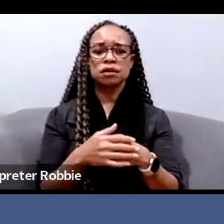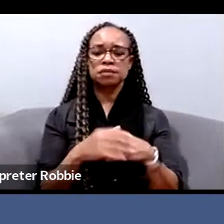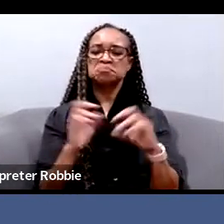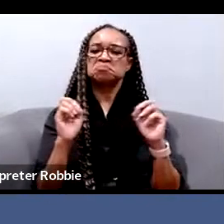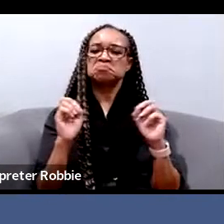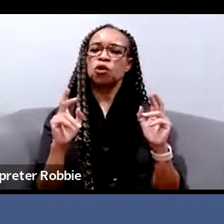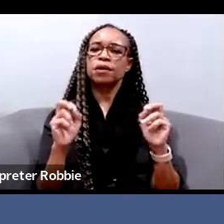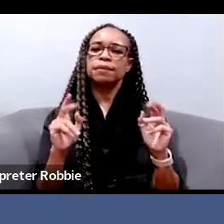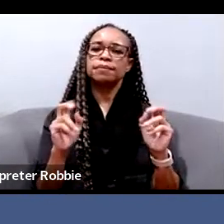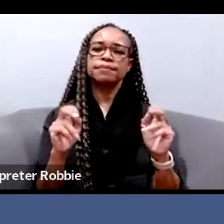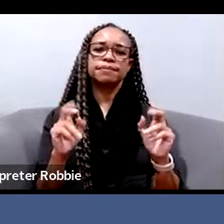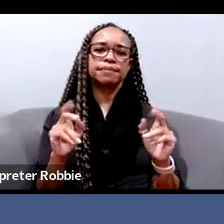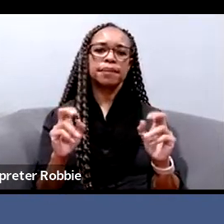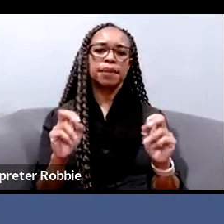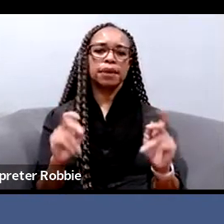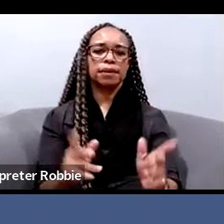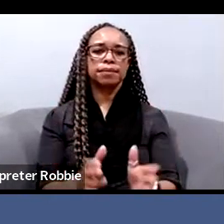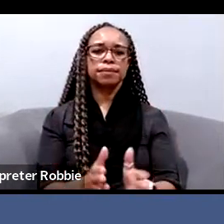Okay.